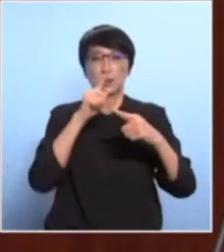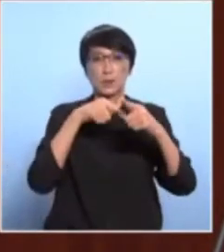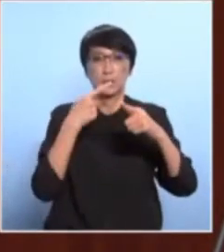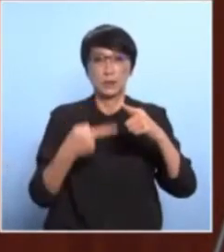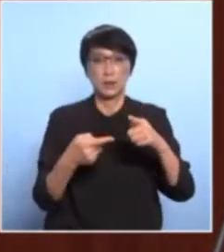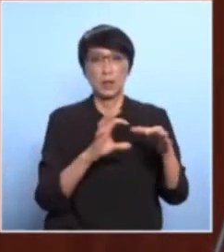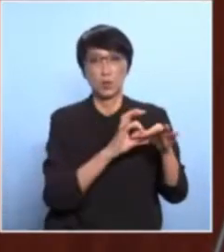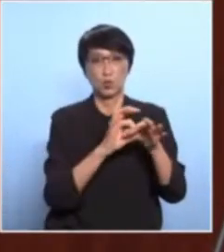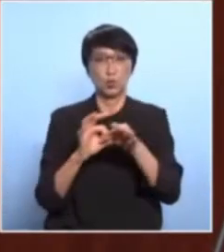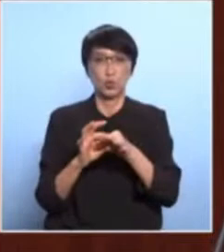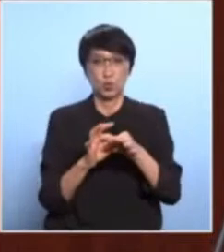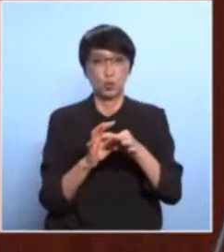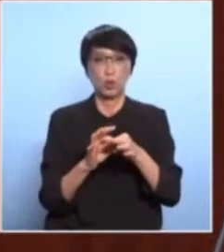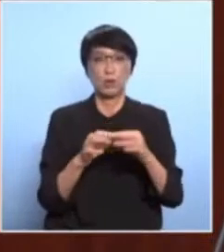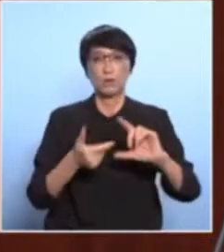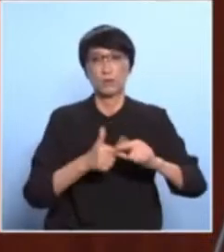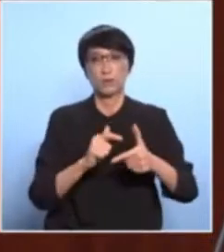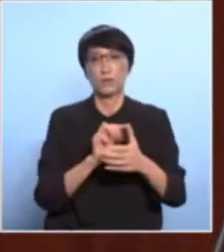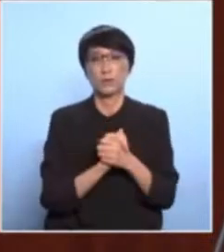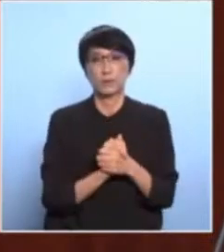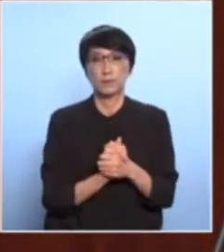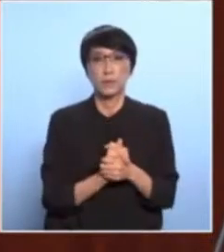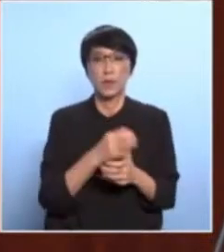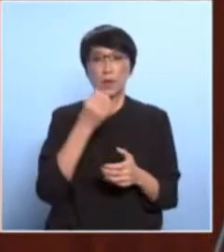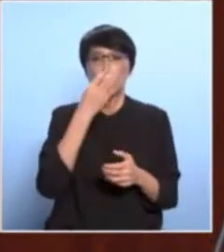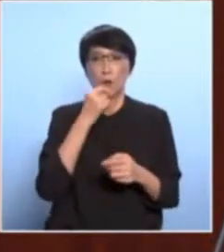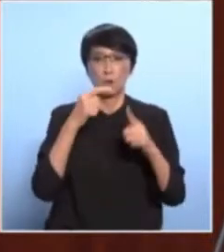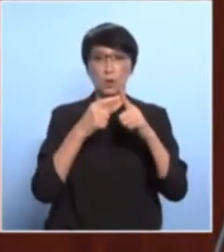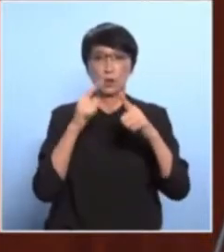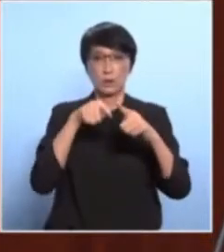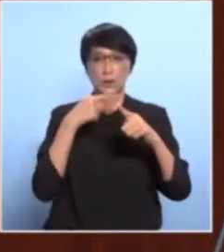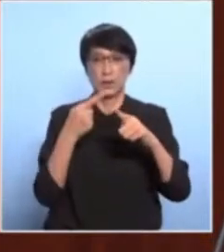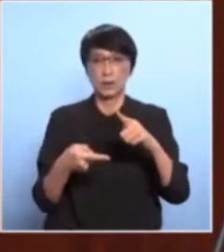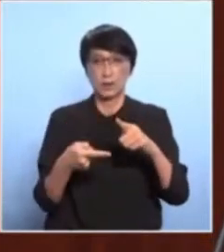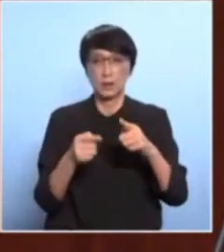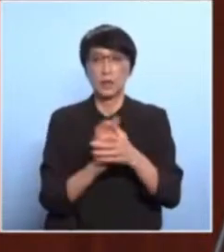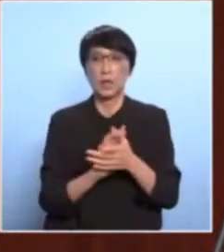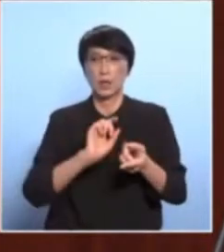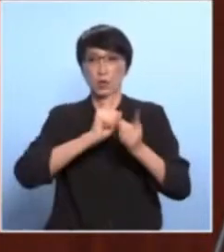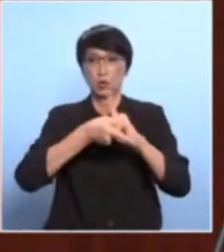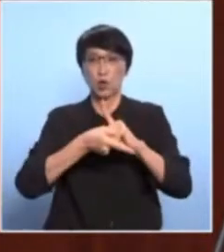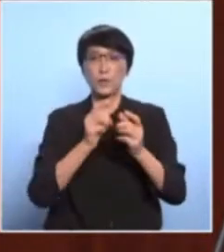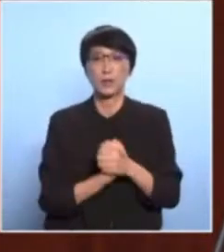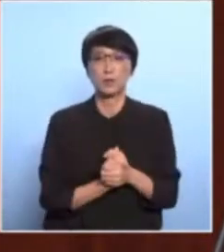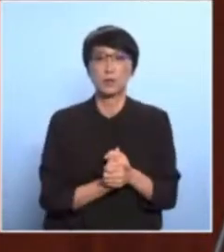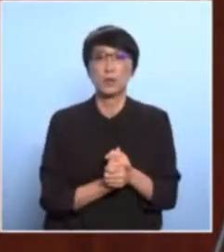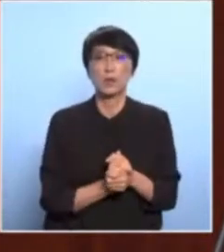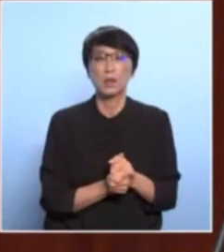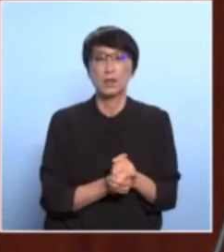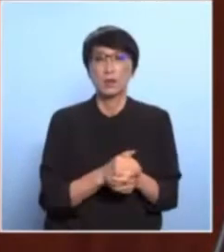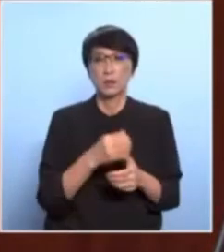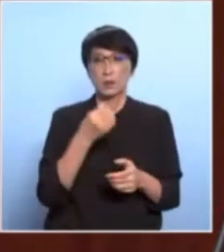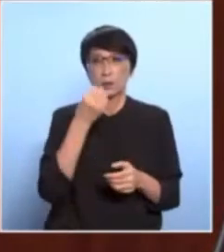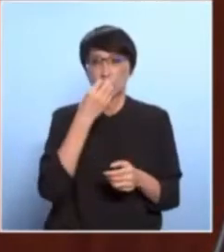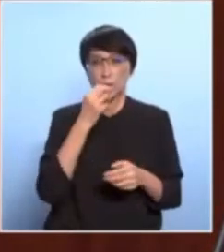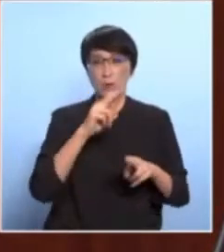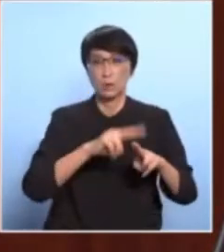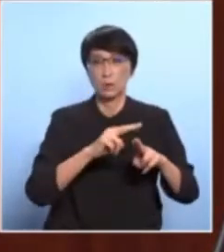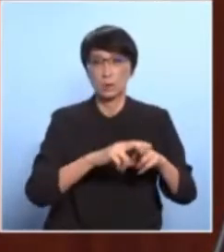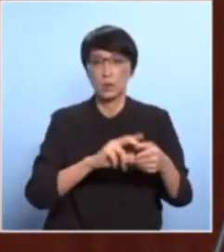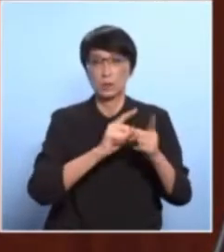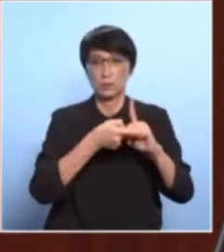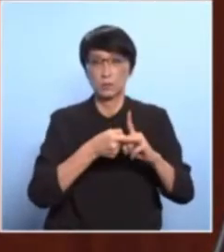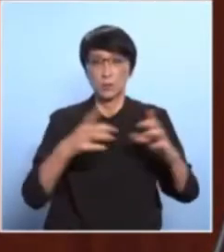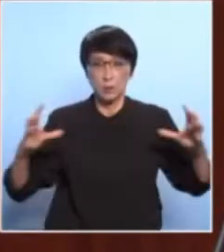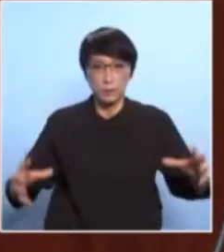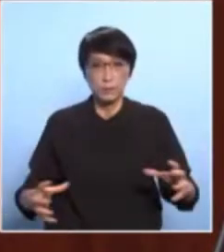Kong. Liaison mechanism with NPC deputies and CPPCC members. The HKSAR